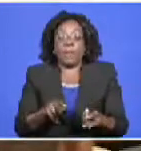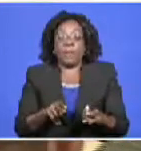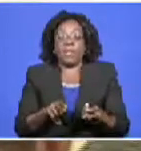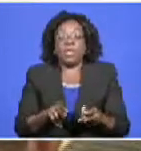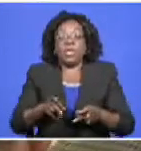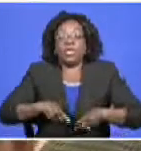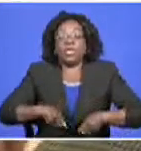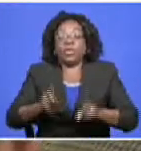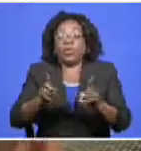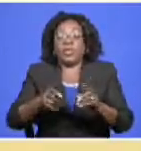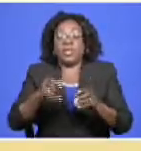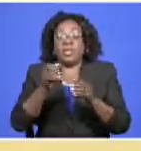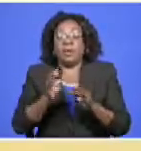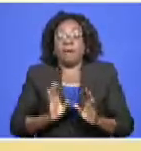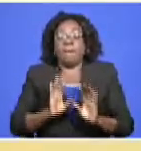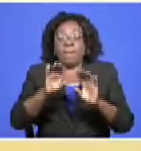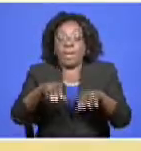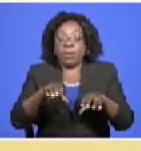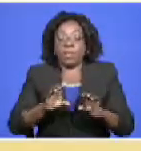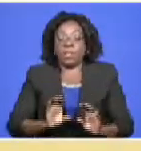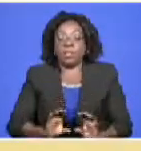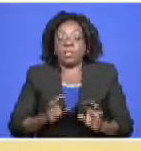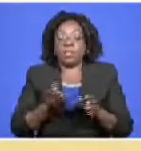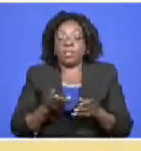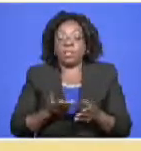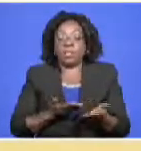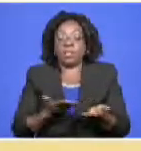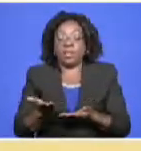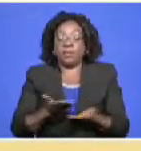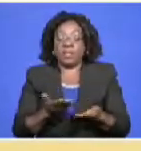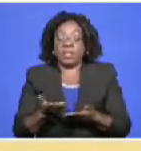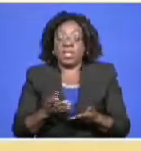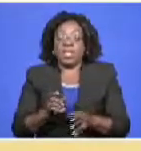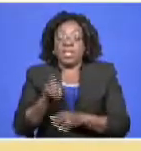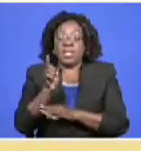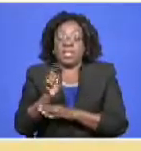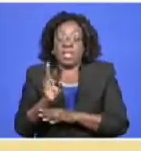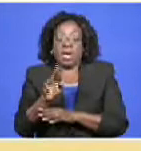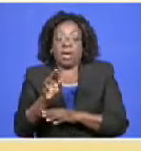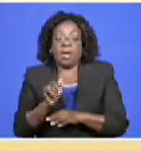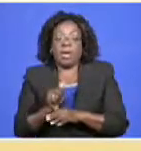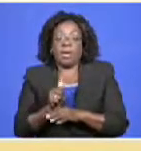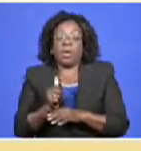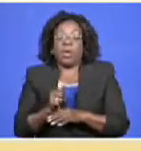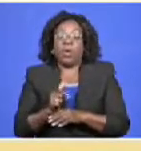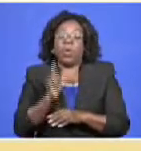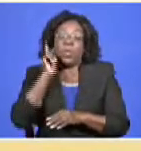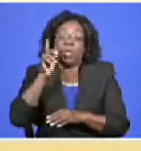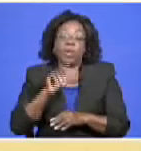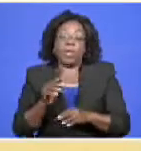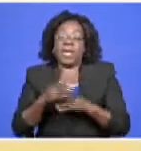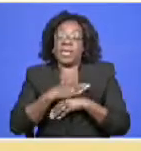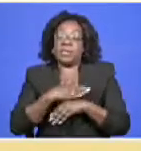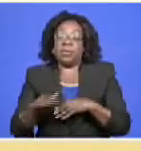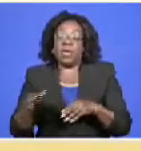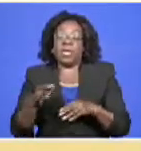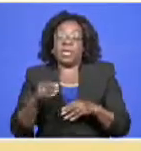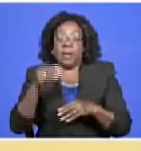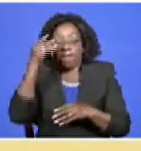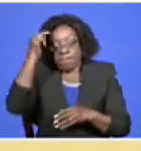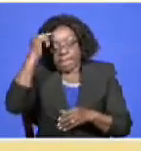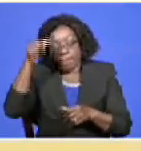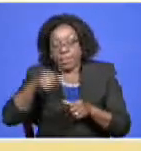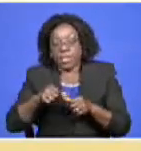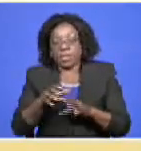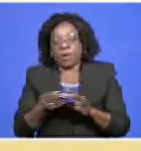mass burial exercise. The DRA will not exploit the memory of the deceased. We want to make sure our family